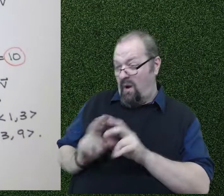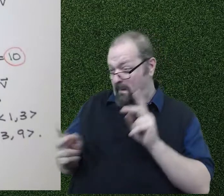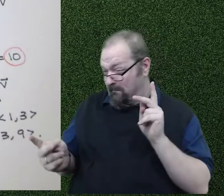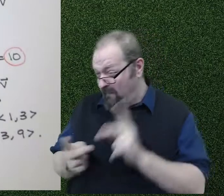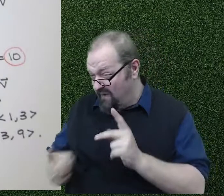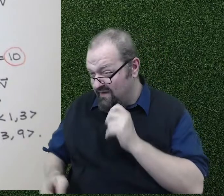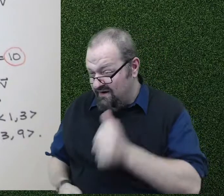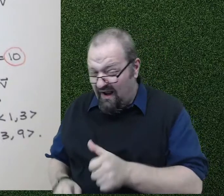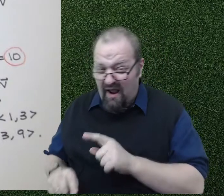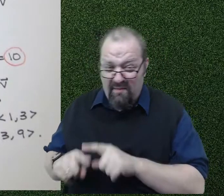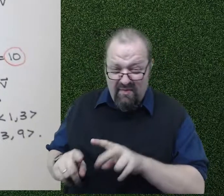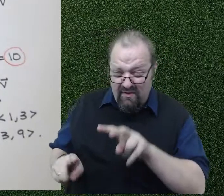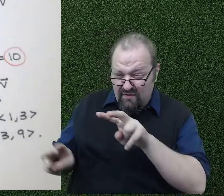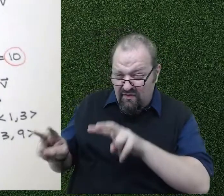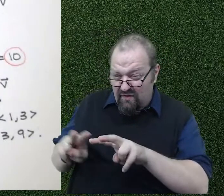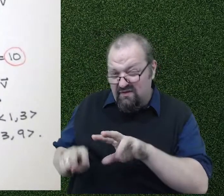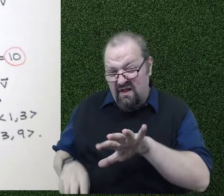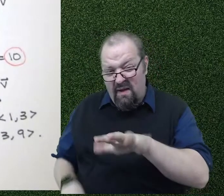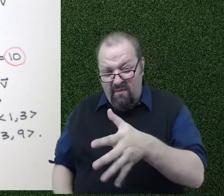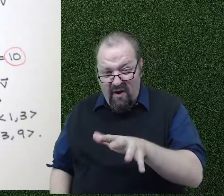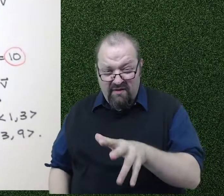like it's approximately at 3, 9?